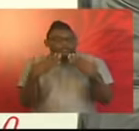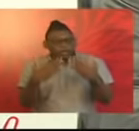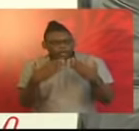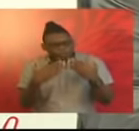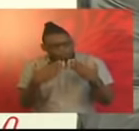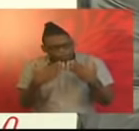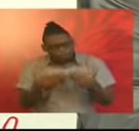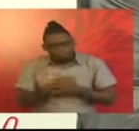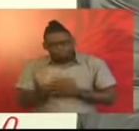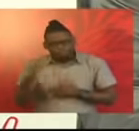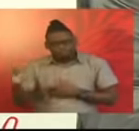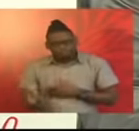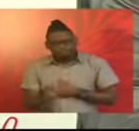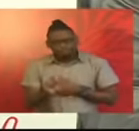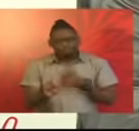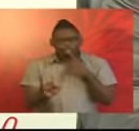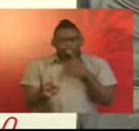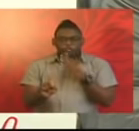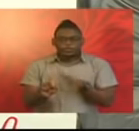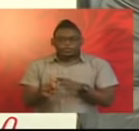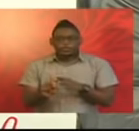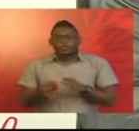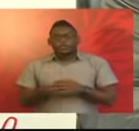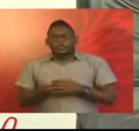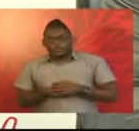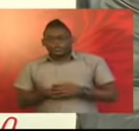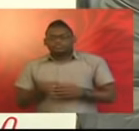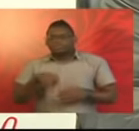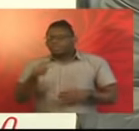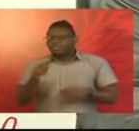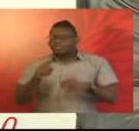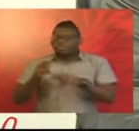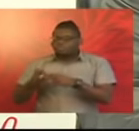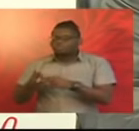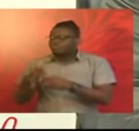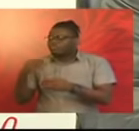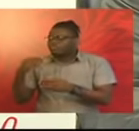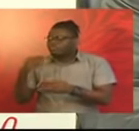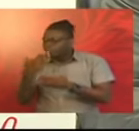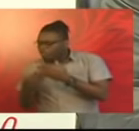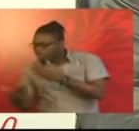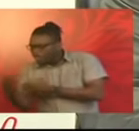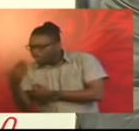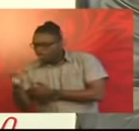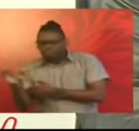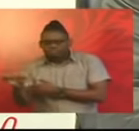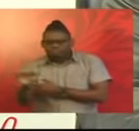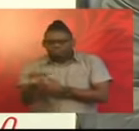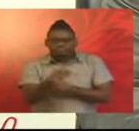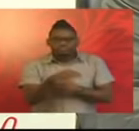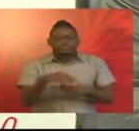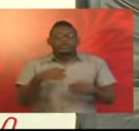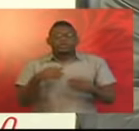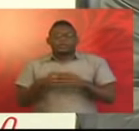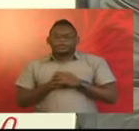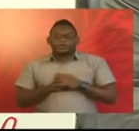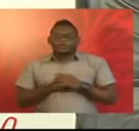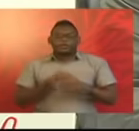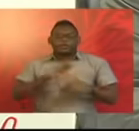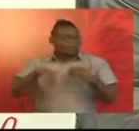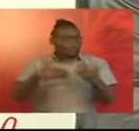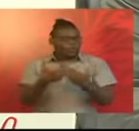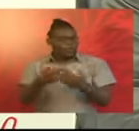to my colleagues, Dr. Allen and CEO Thomas. Good morning to members of the media, members of the viewing and listening public. This